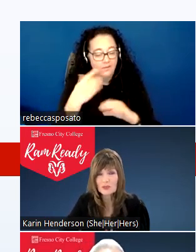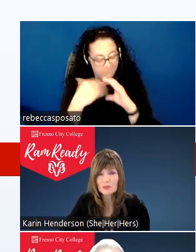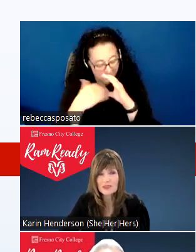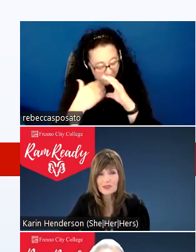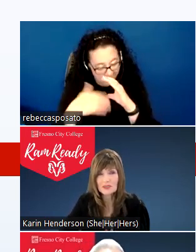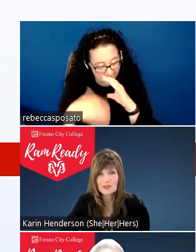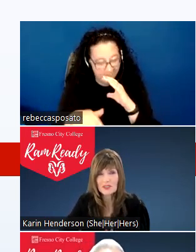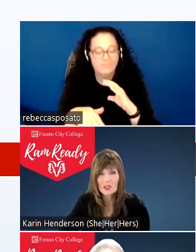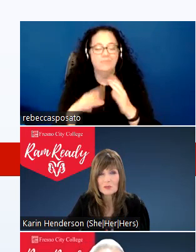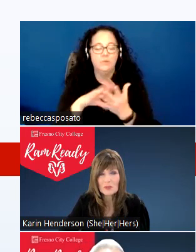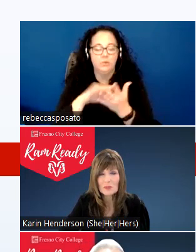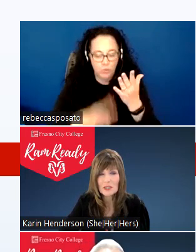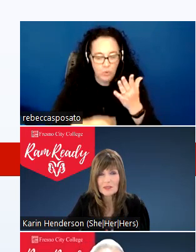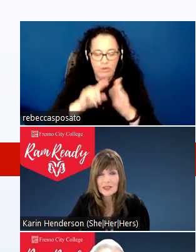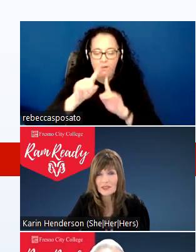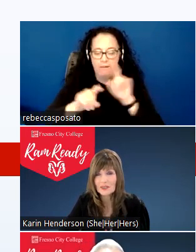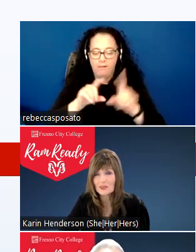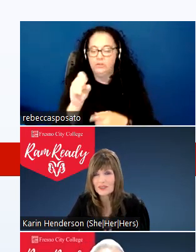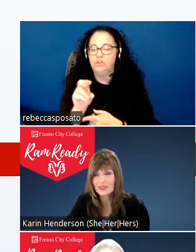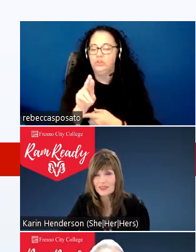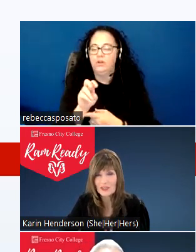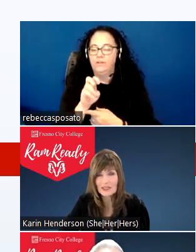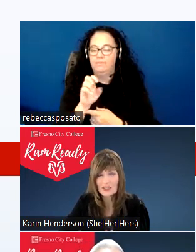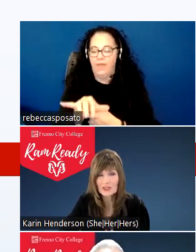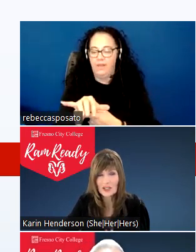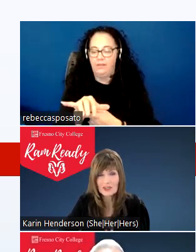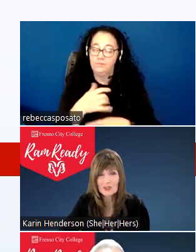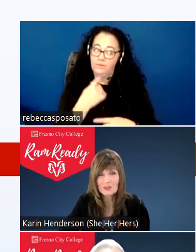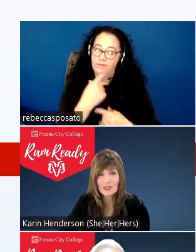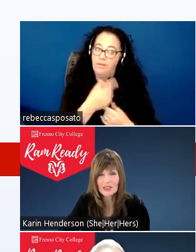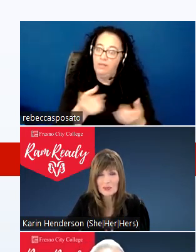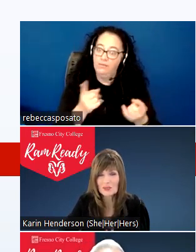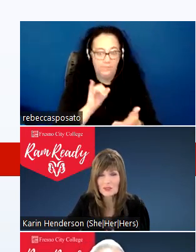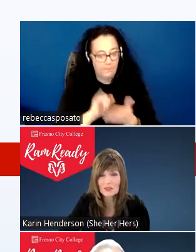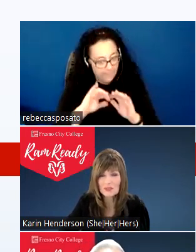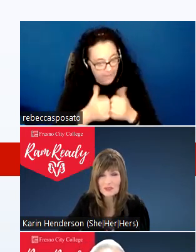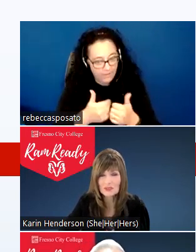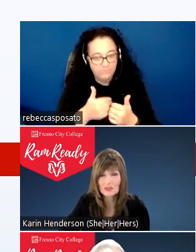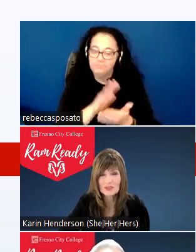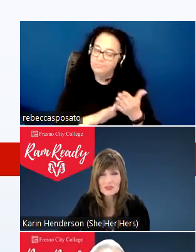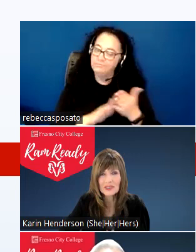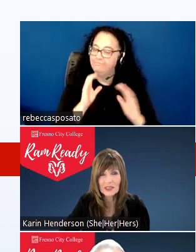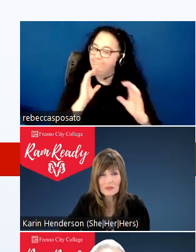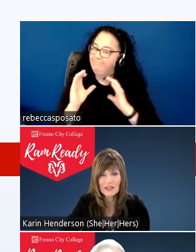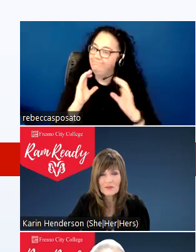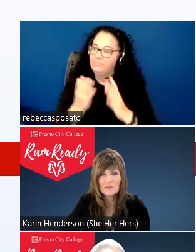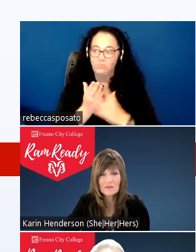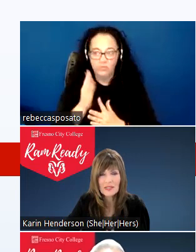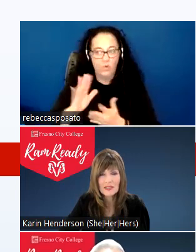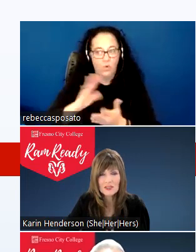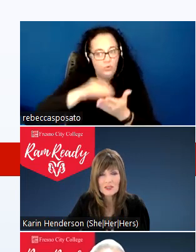with students, we tell students, be prepared that that's how the college communicates with you, is through your student